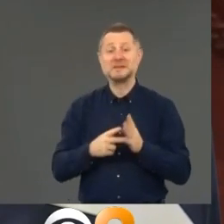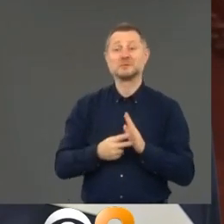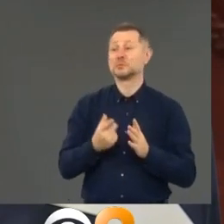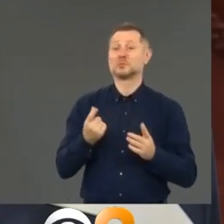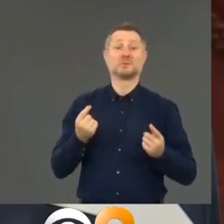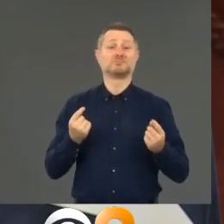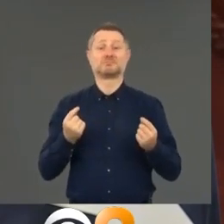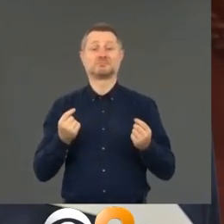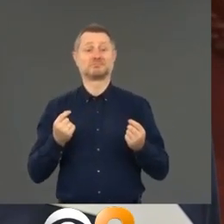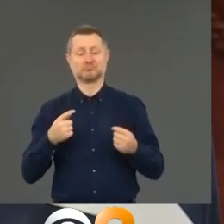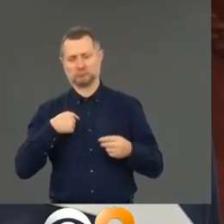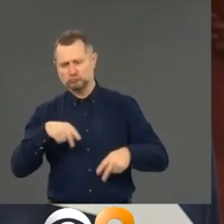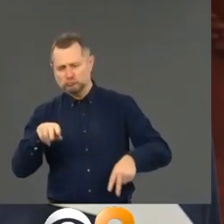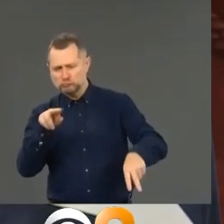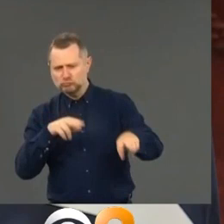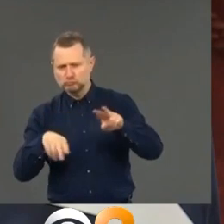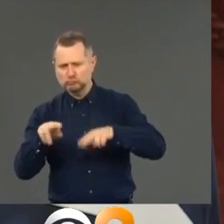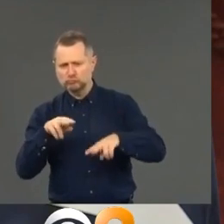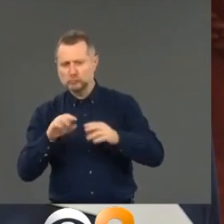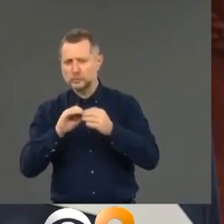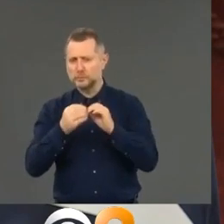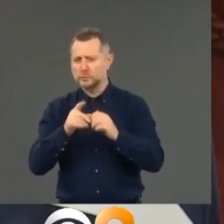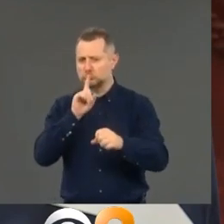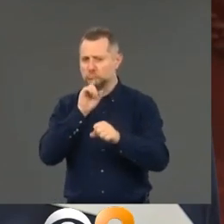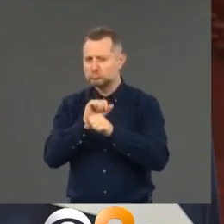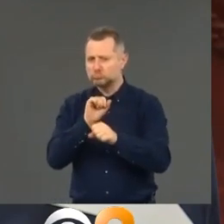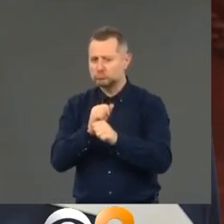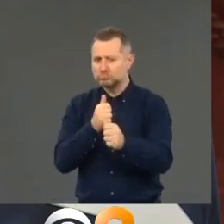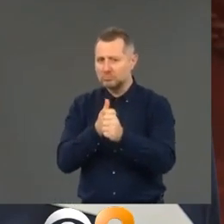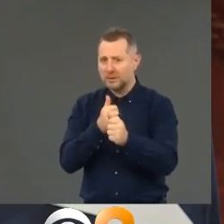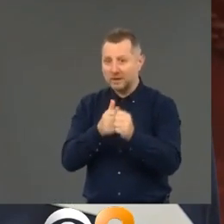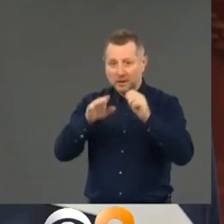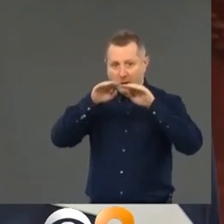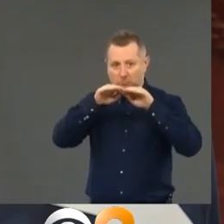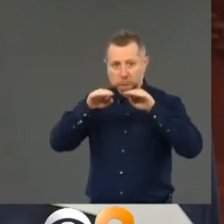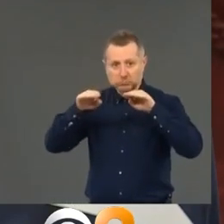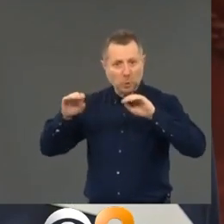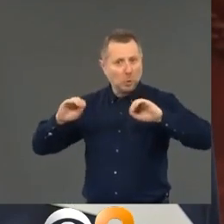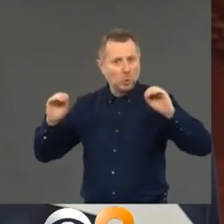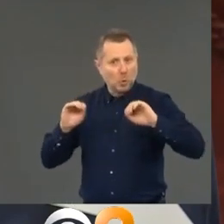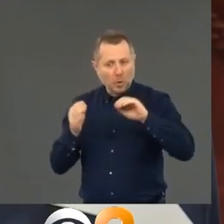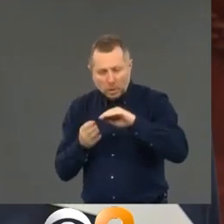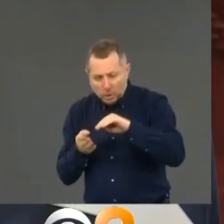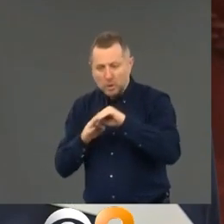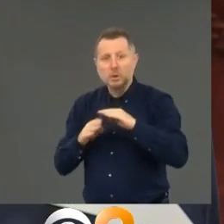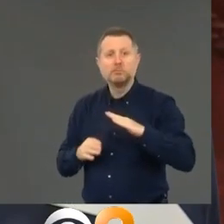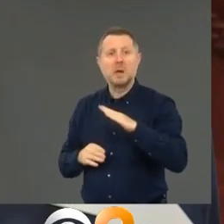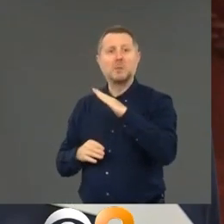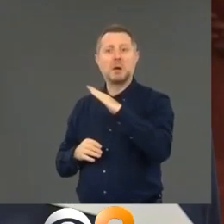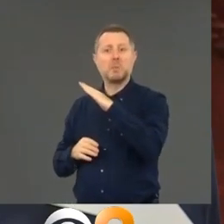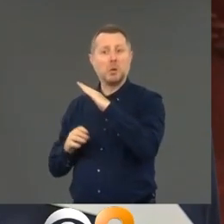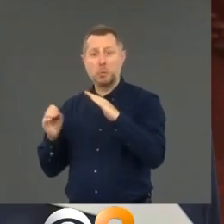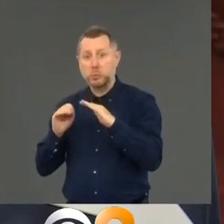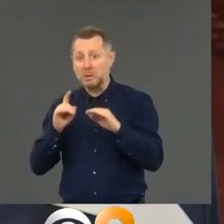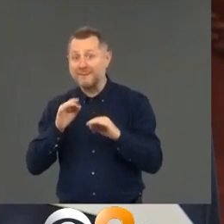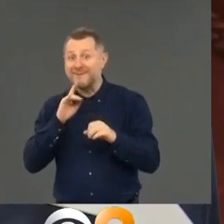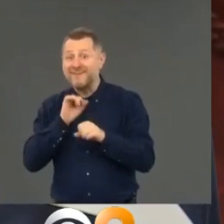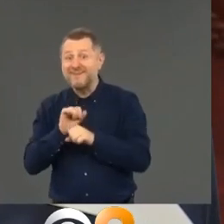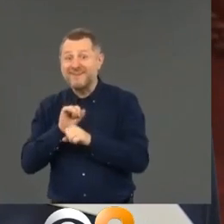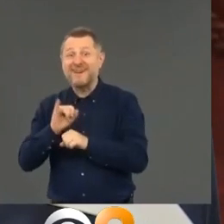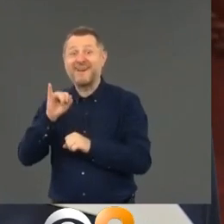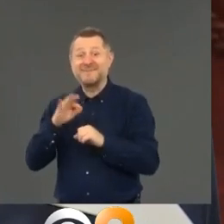when have the numbers stabilized. To the extent there is an increase, can you explain the increase,